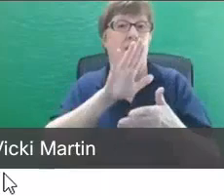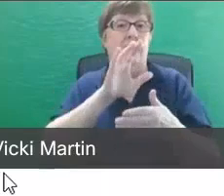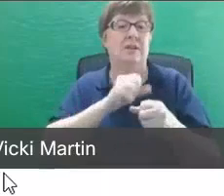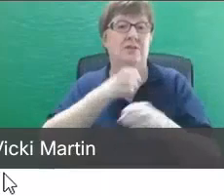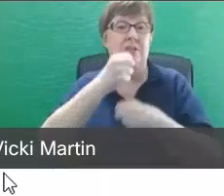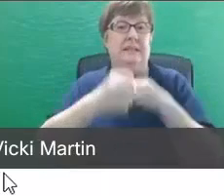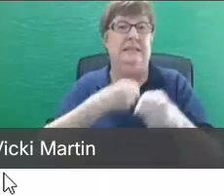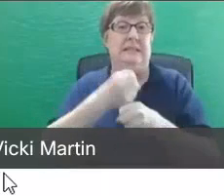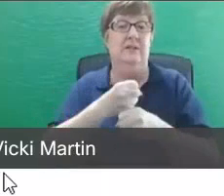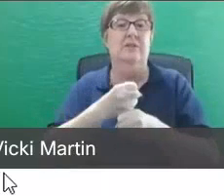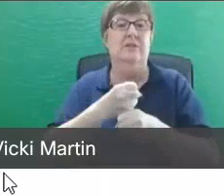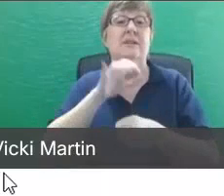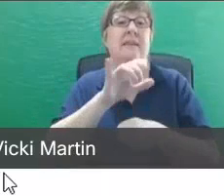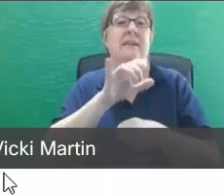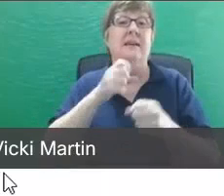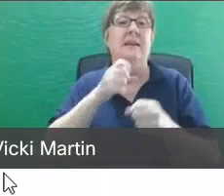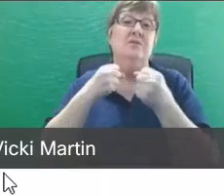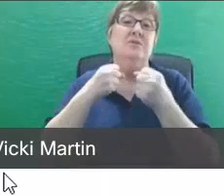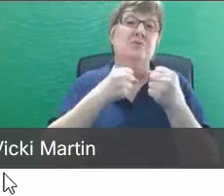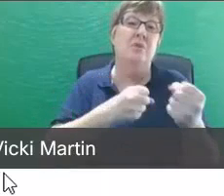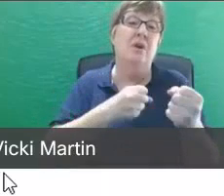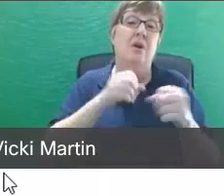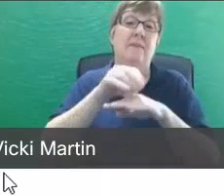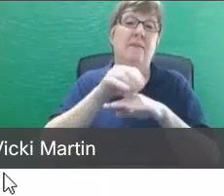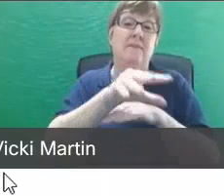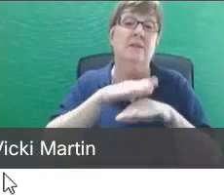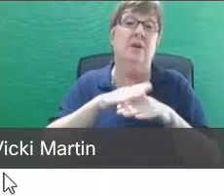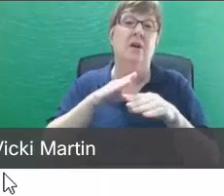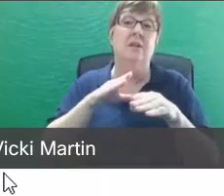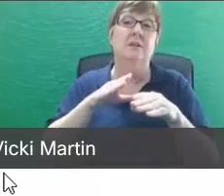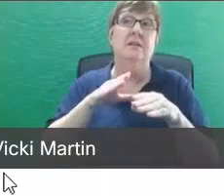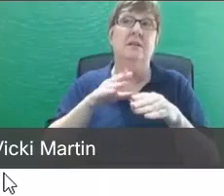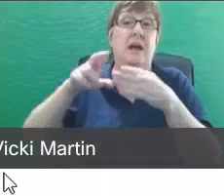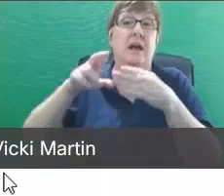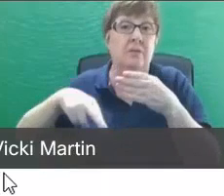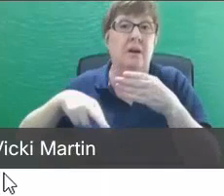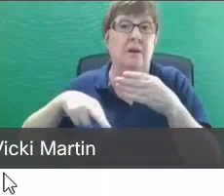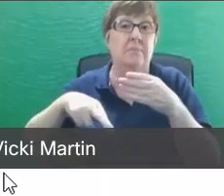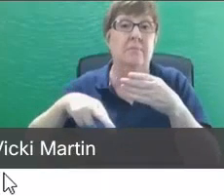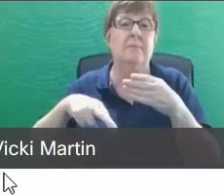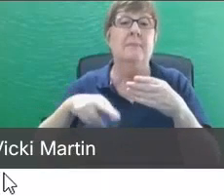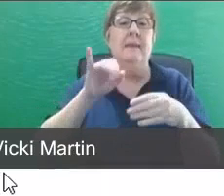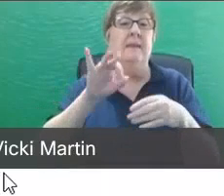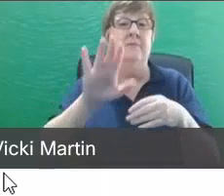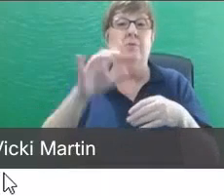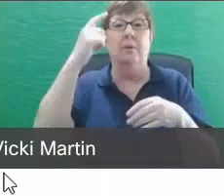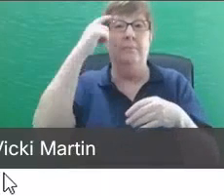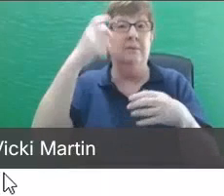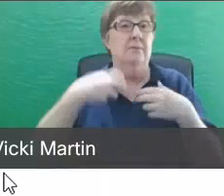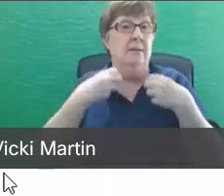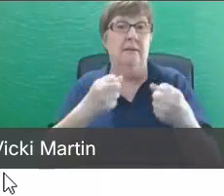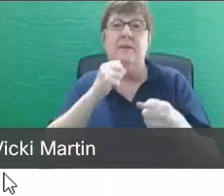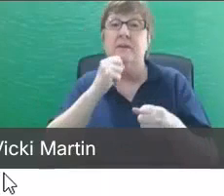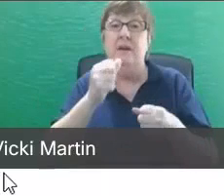academic outcomes. So basically, if your mental health is not where it needs to be, a lot of times you will not pass